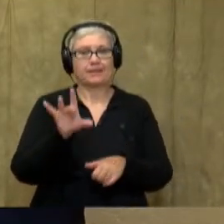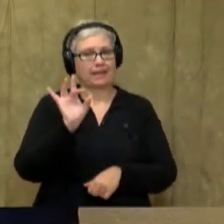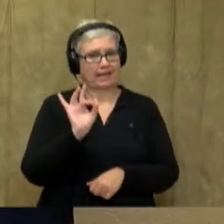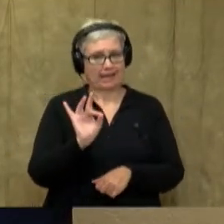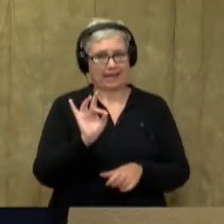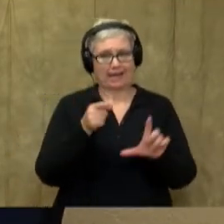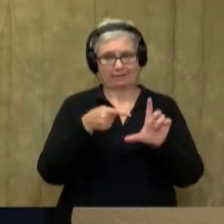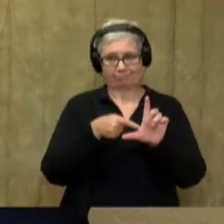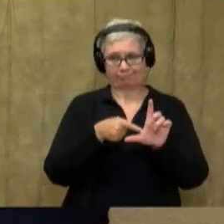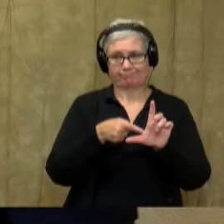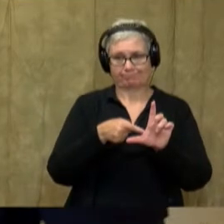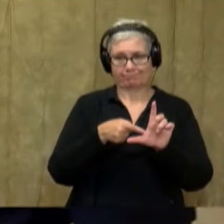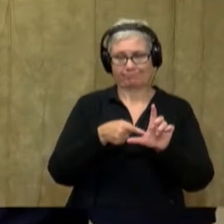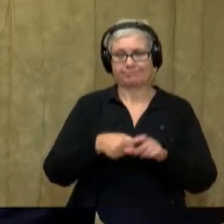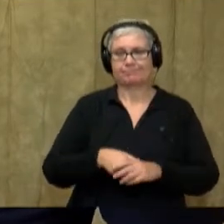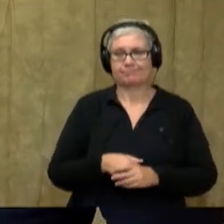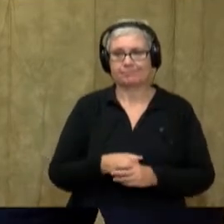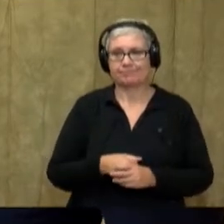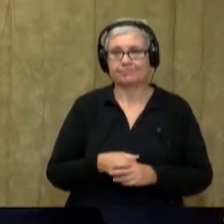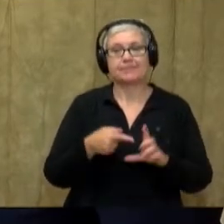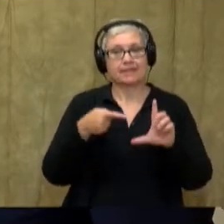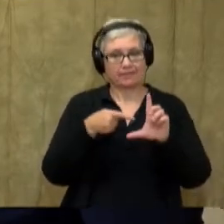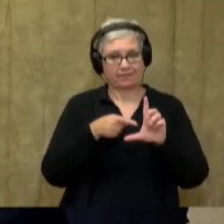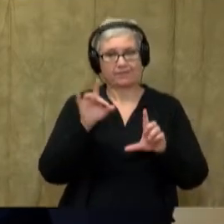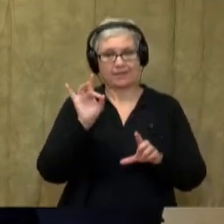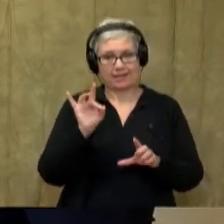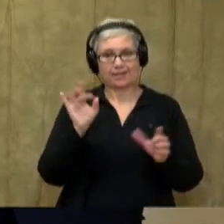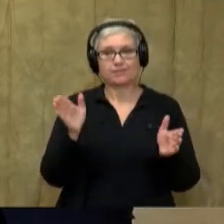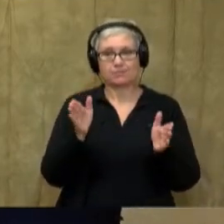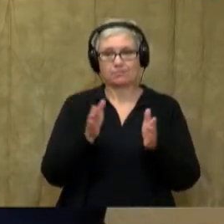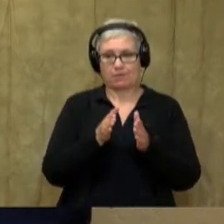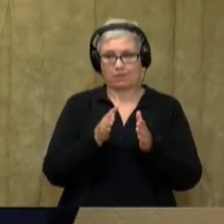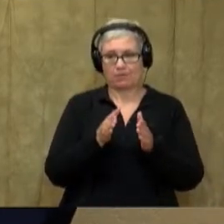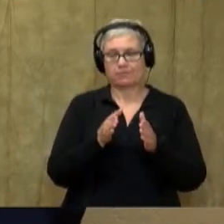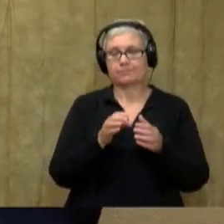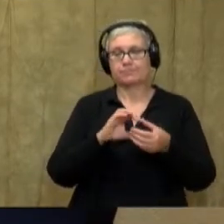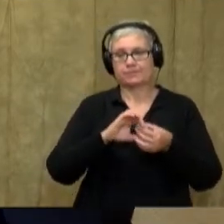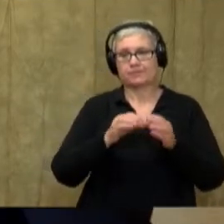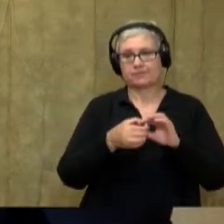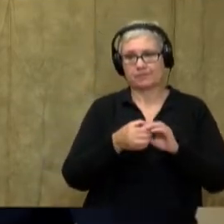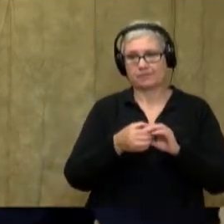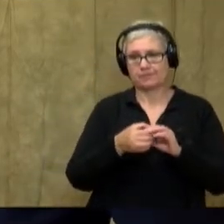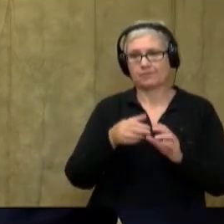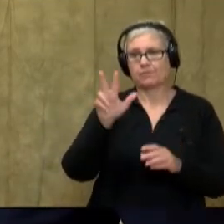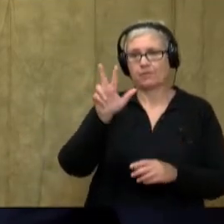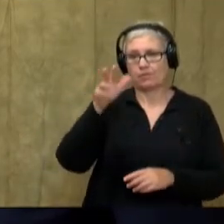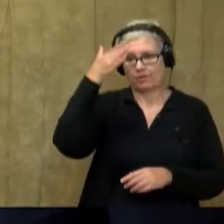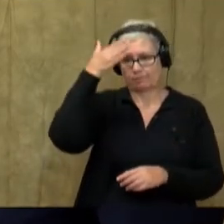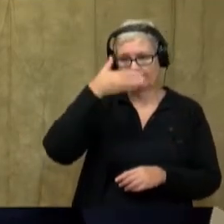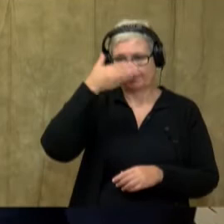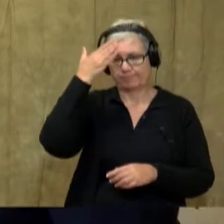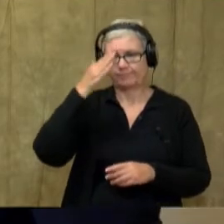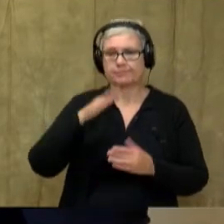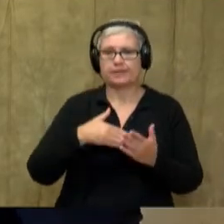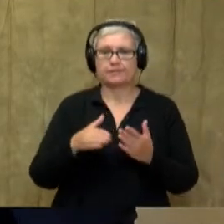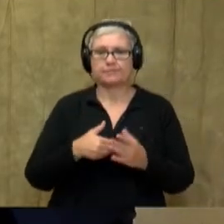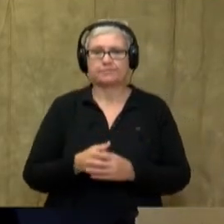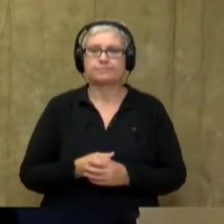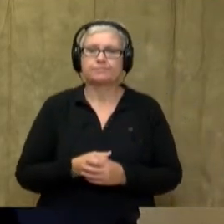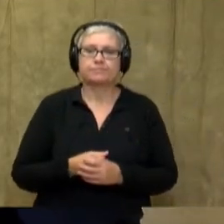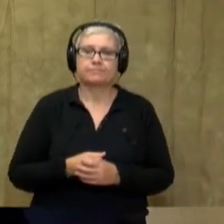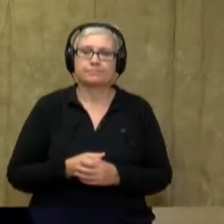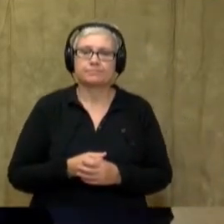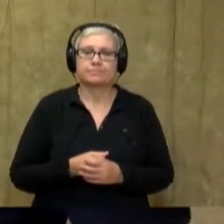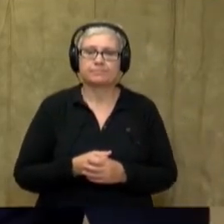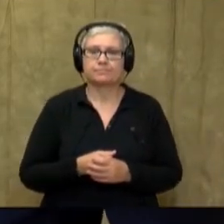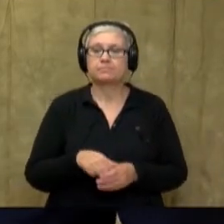any size cube, we're always going to have 8 smaller cubes with 3 faces painted on them. Here, when we're talking about the